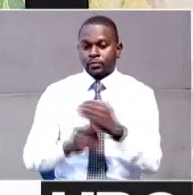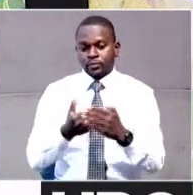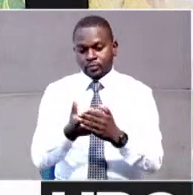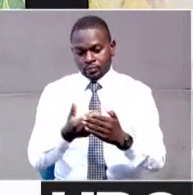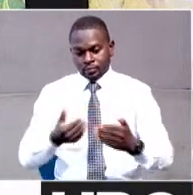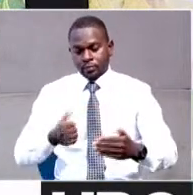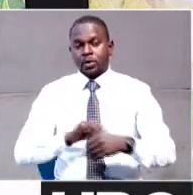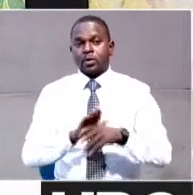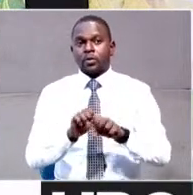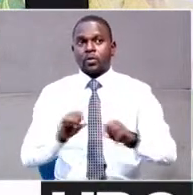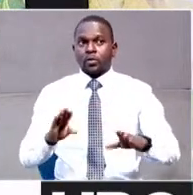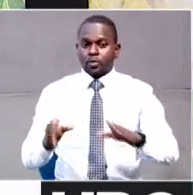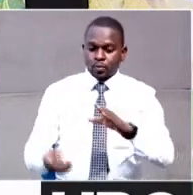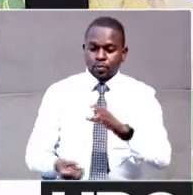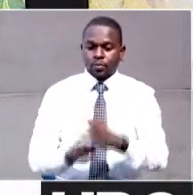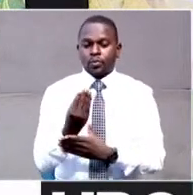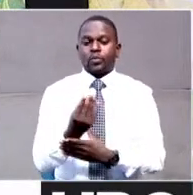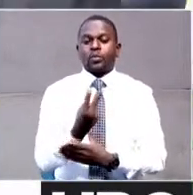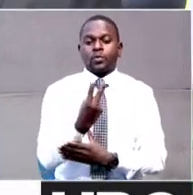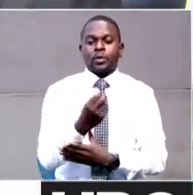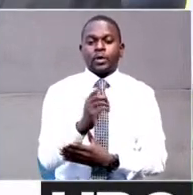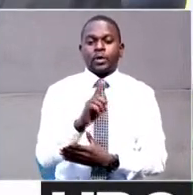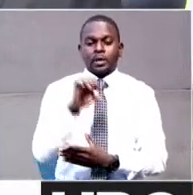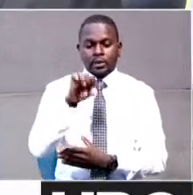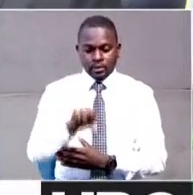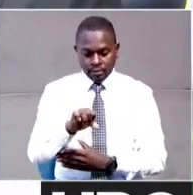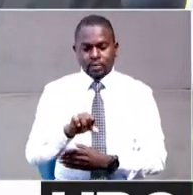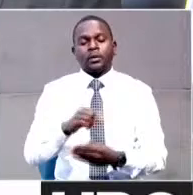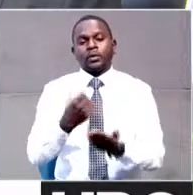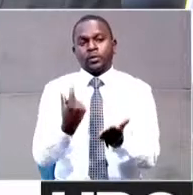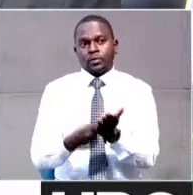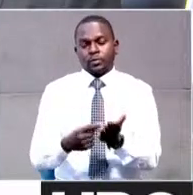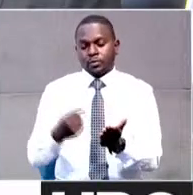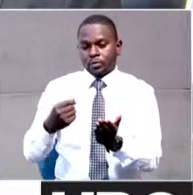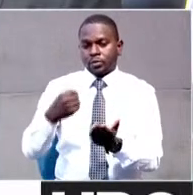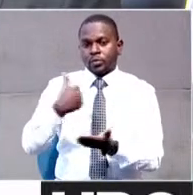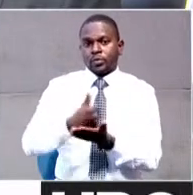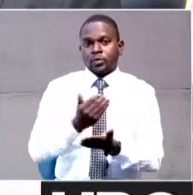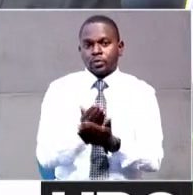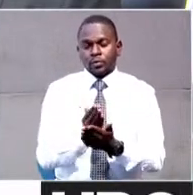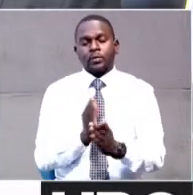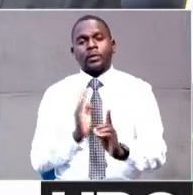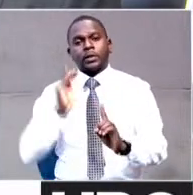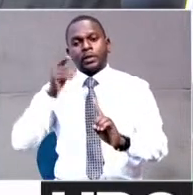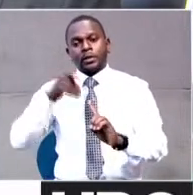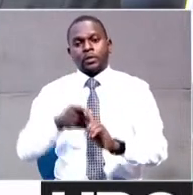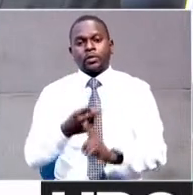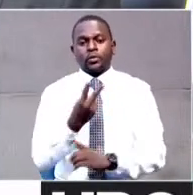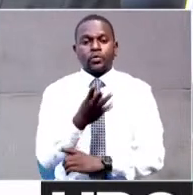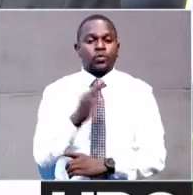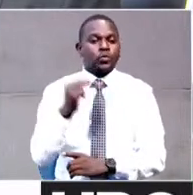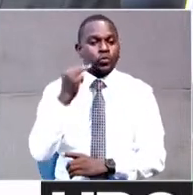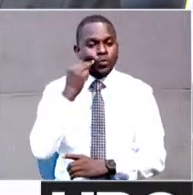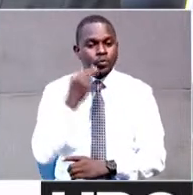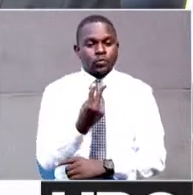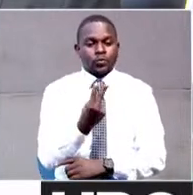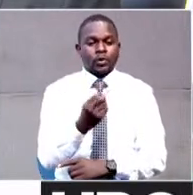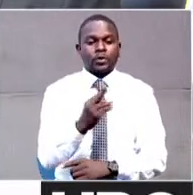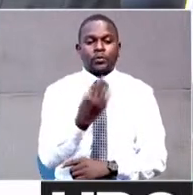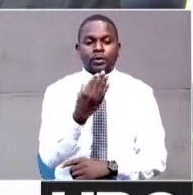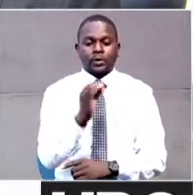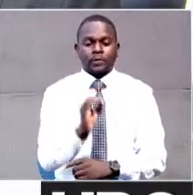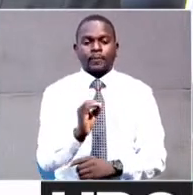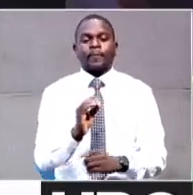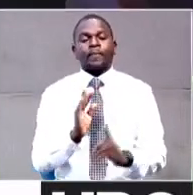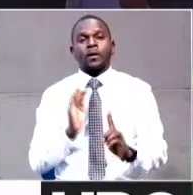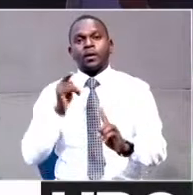the coronavirus outbreak in 2019, Uganda had set a visitor target of 2 million in 2020, a